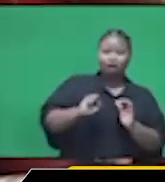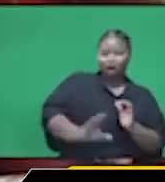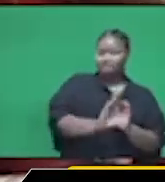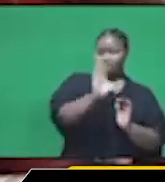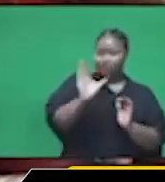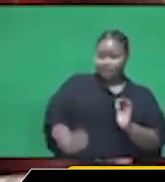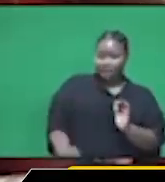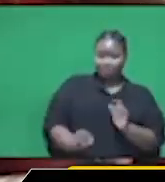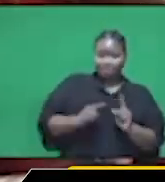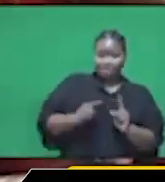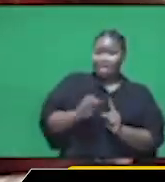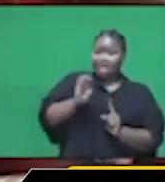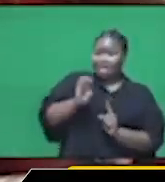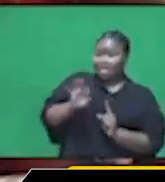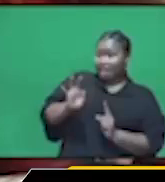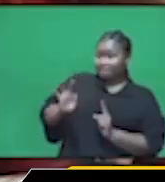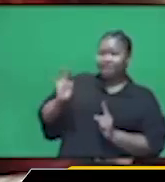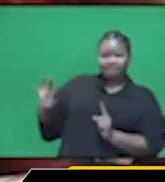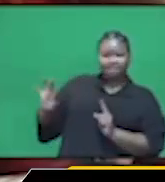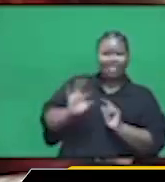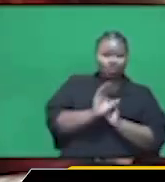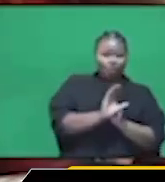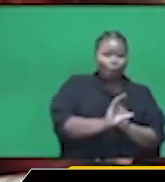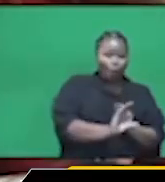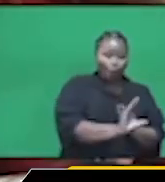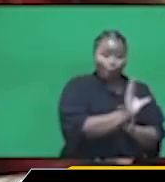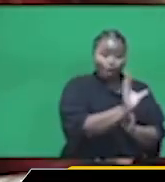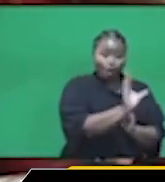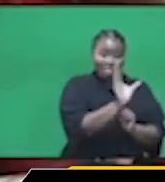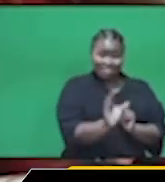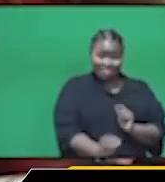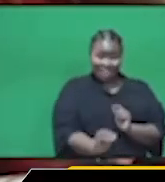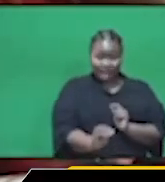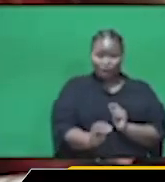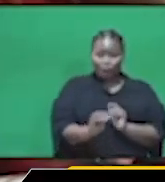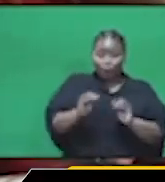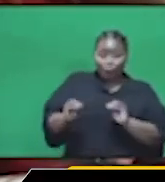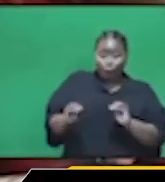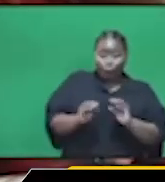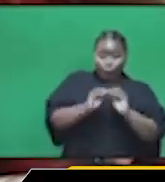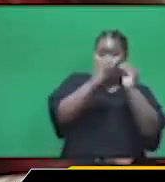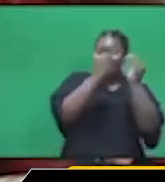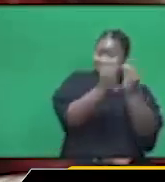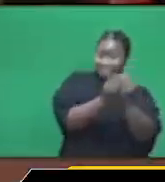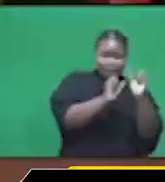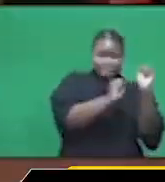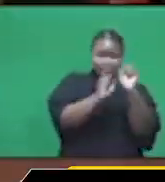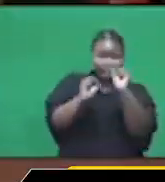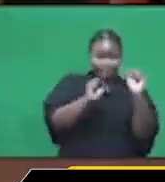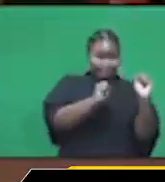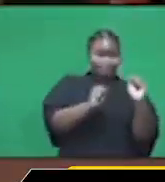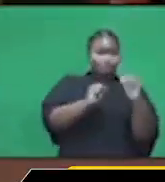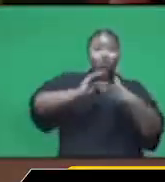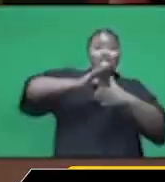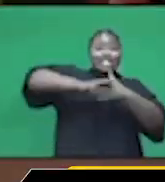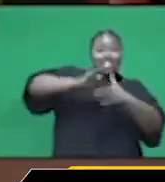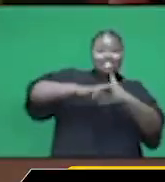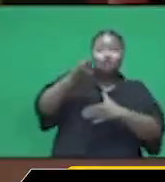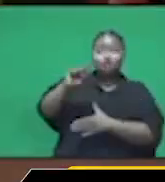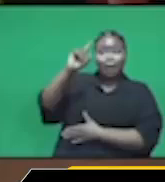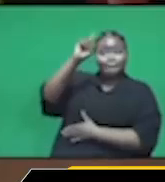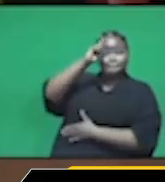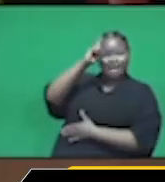EFF is a continental organization which speaks of genuine and purposefully black unity